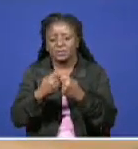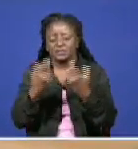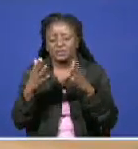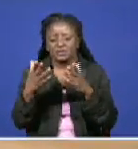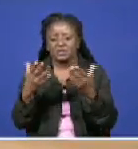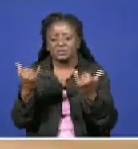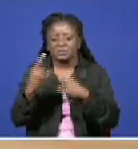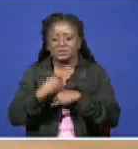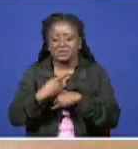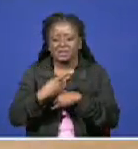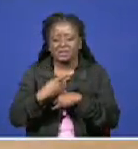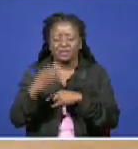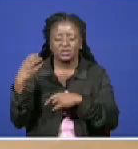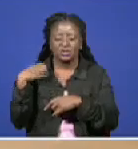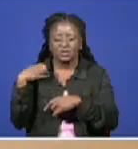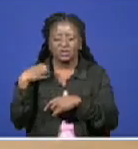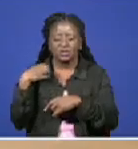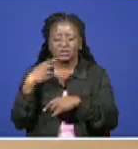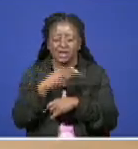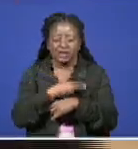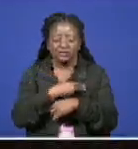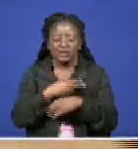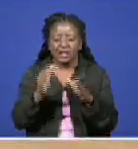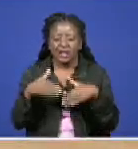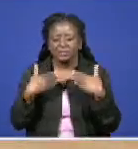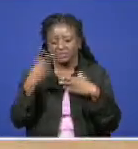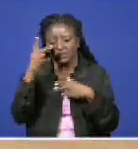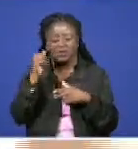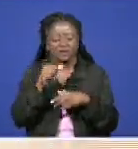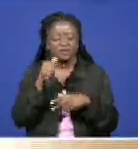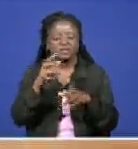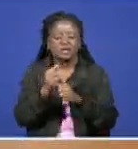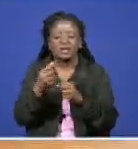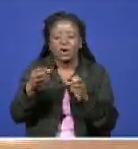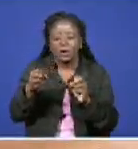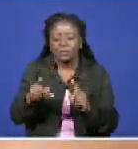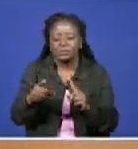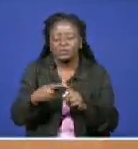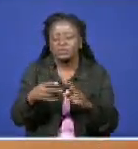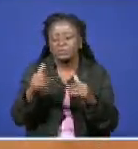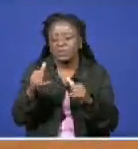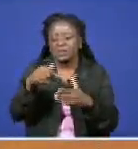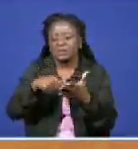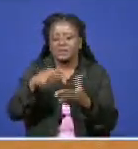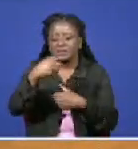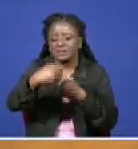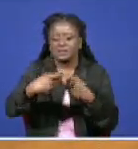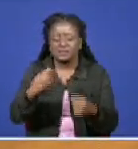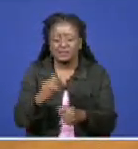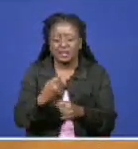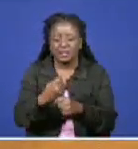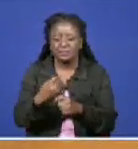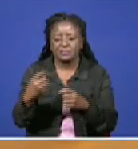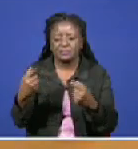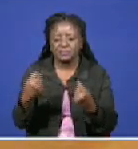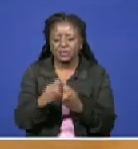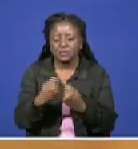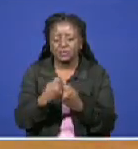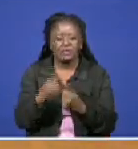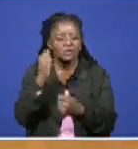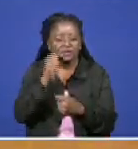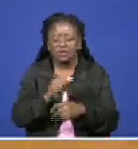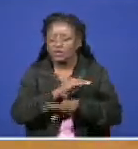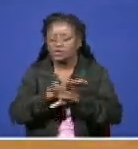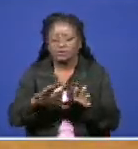Marvin Henfield glad for girls to get this opportunity to play in these type of tournaments. Because one of the things we found out, you know what girls